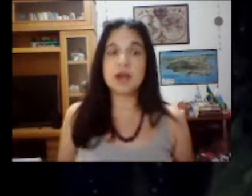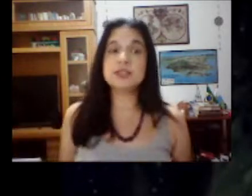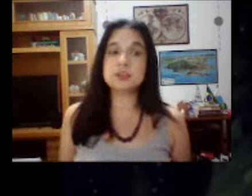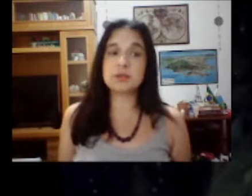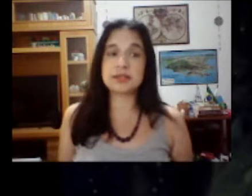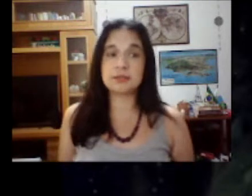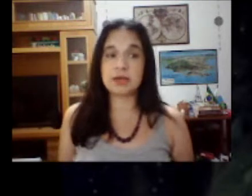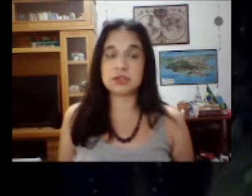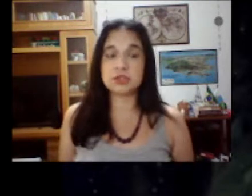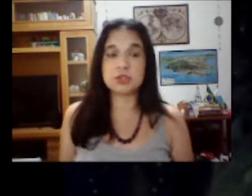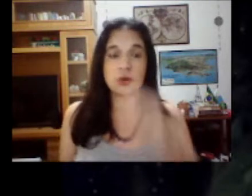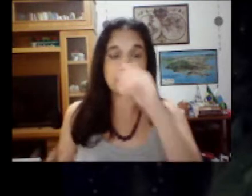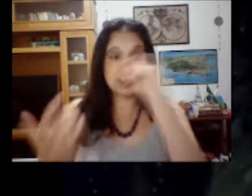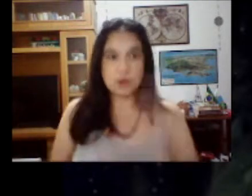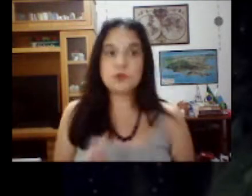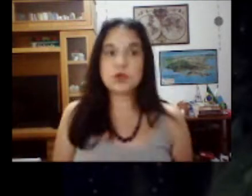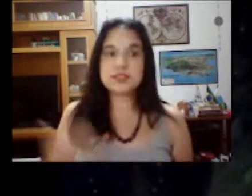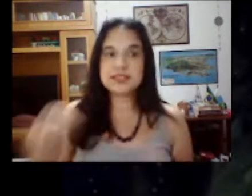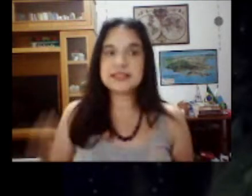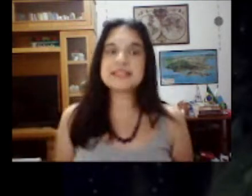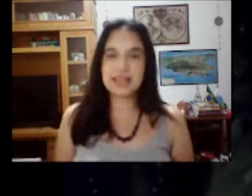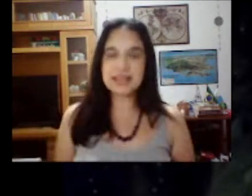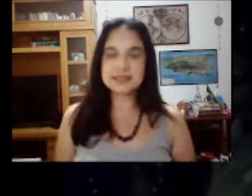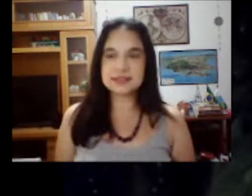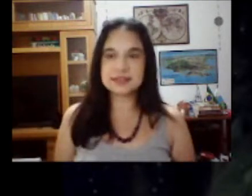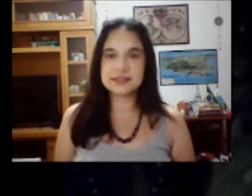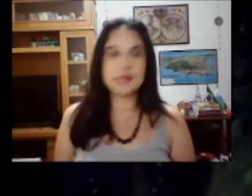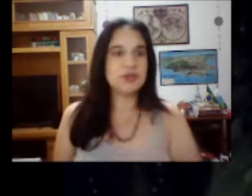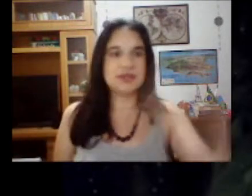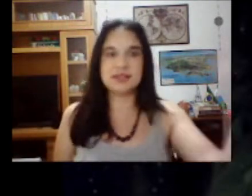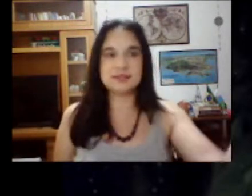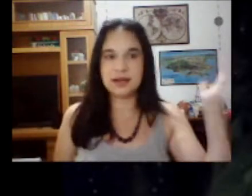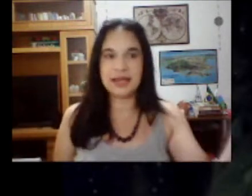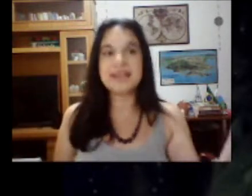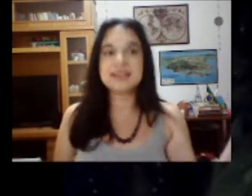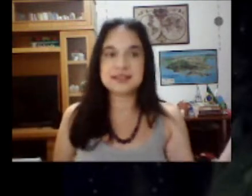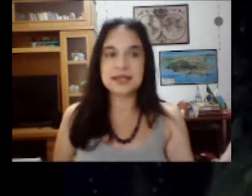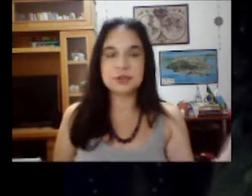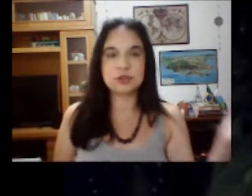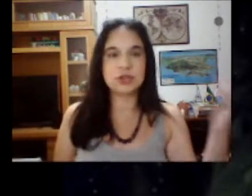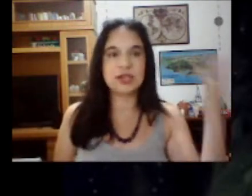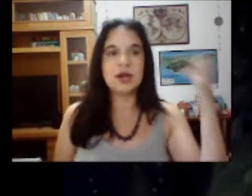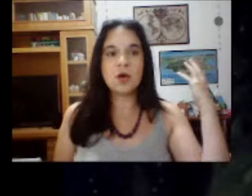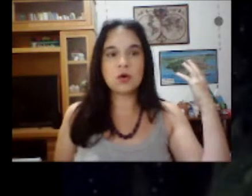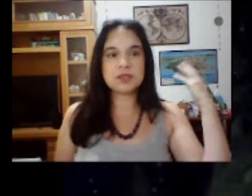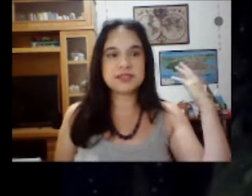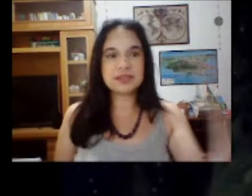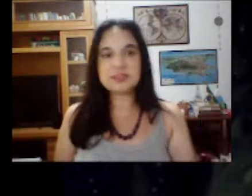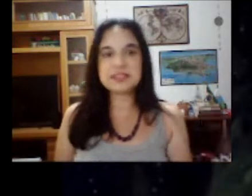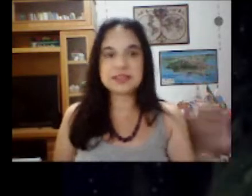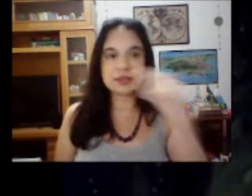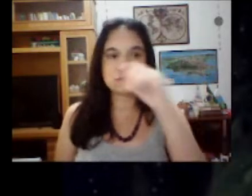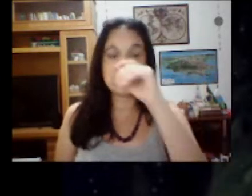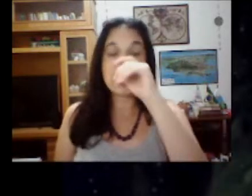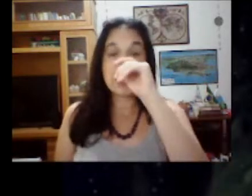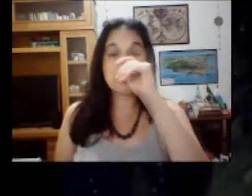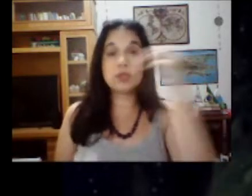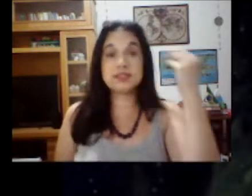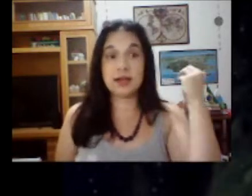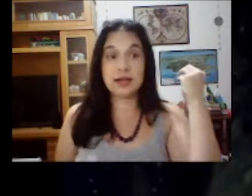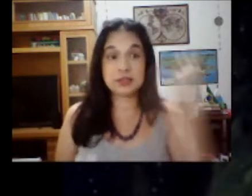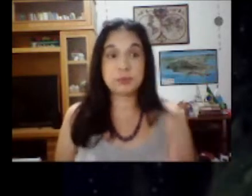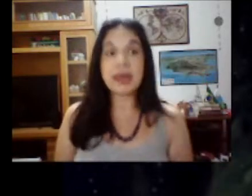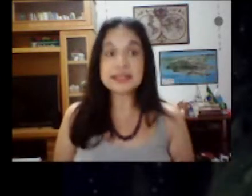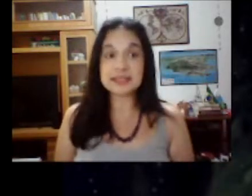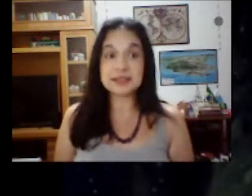actually consummate the marriage. So, of course, in these cases, even in the 18th century or 17th century, it